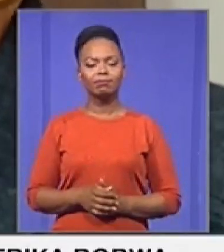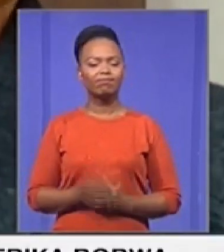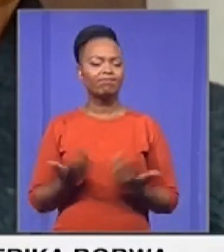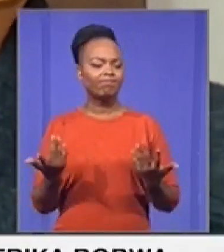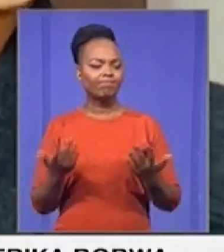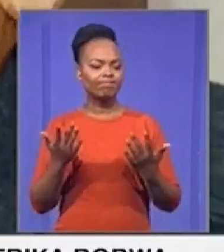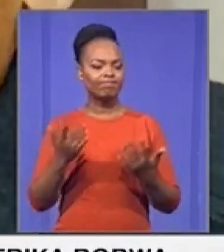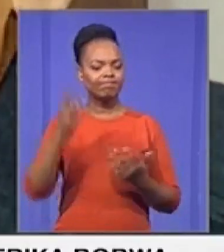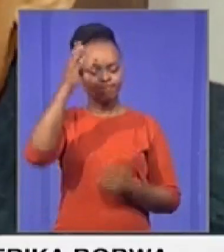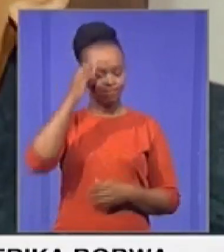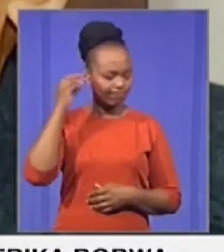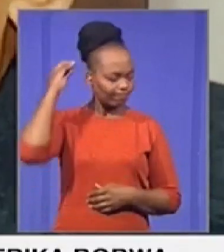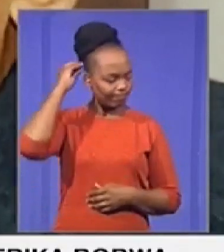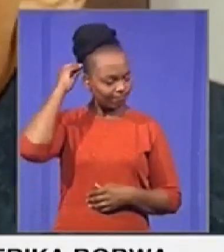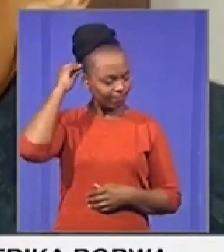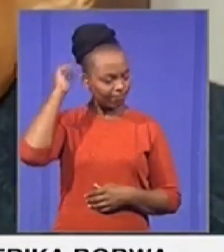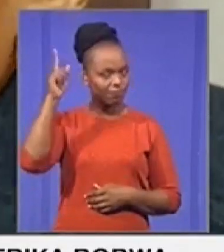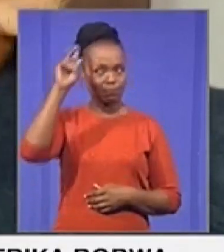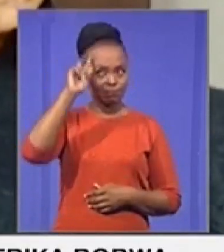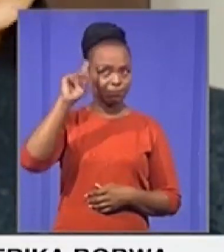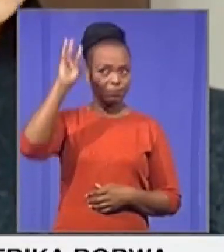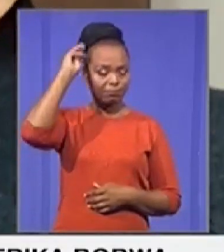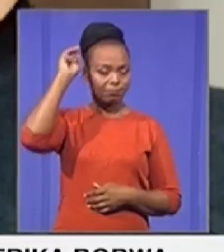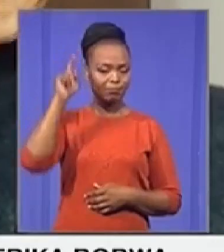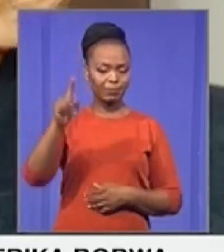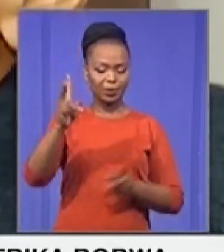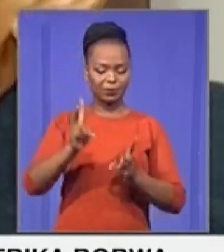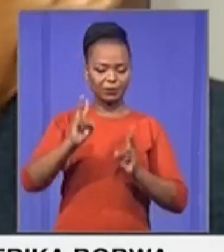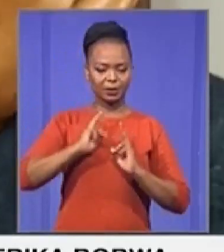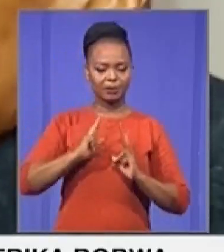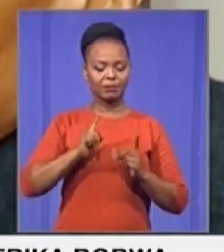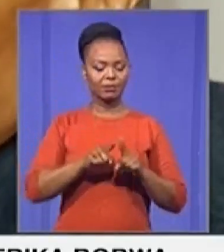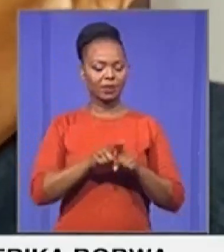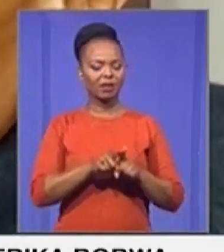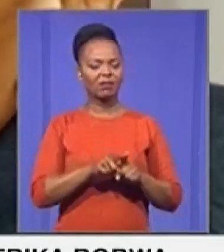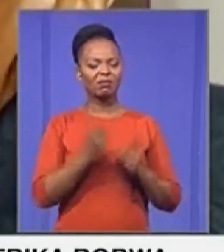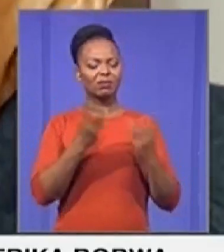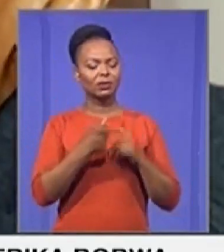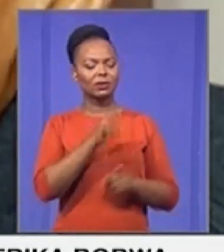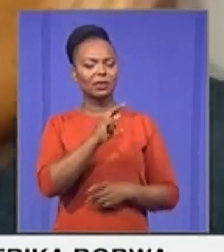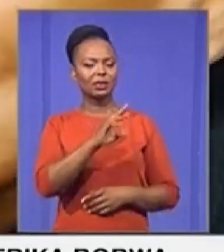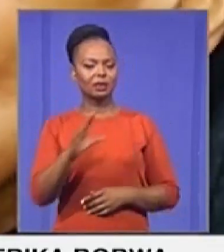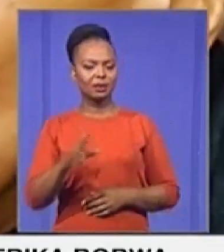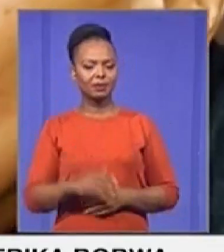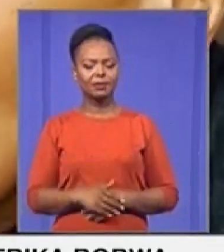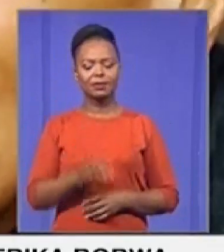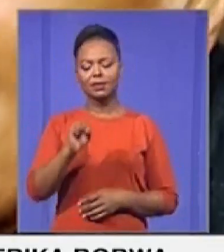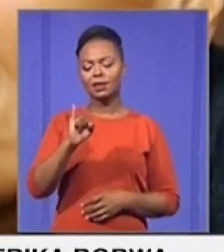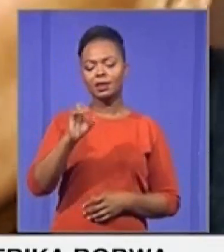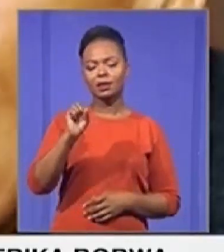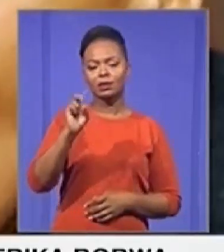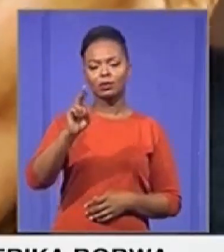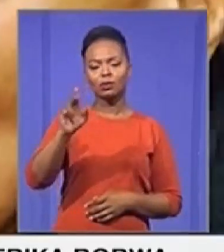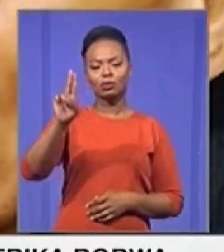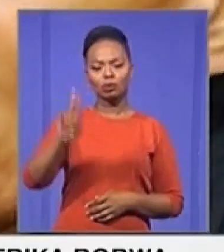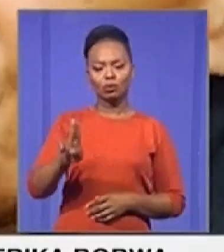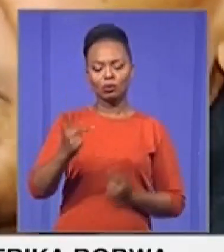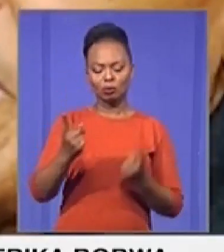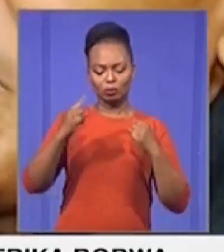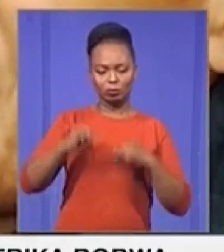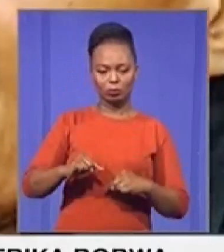the highlights of Madiba's visit, and those in the ANC, as well as Sesotho and others who attended him,